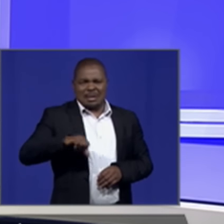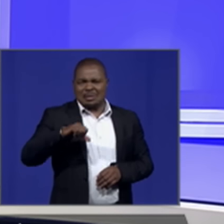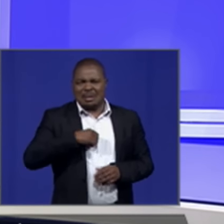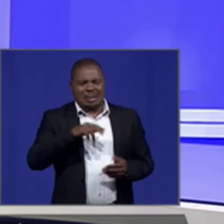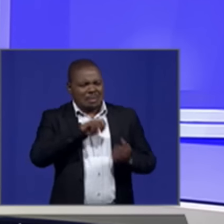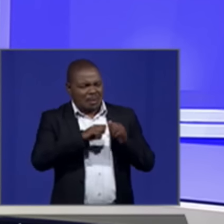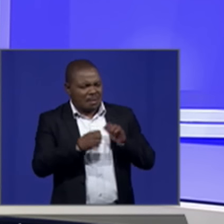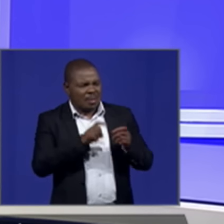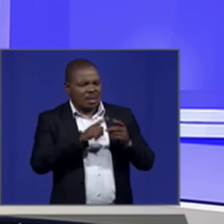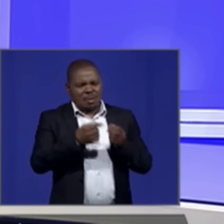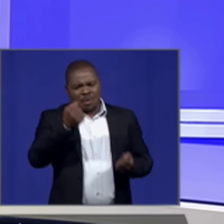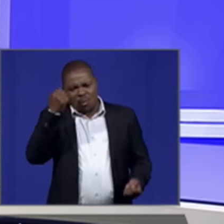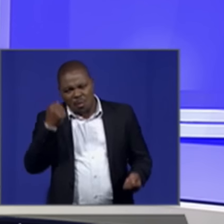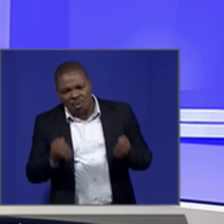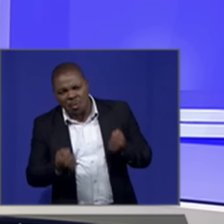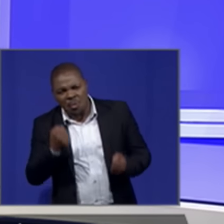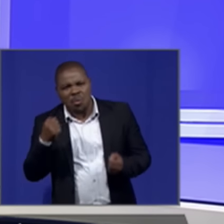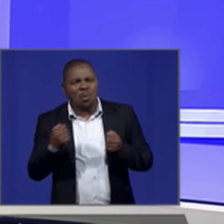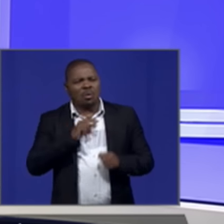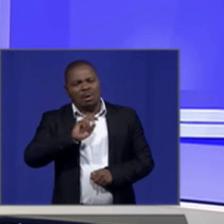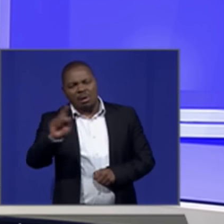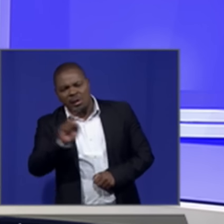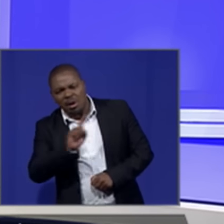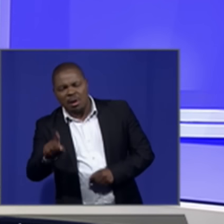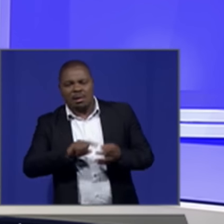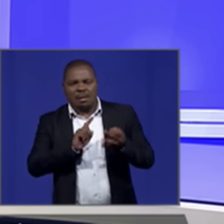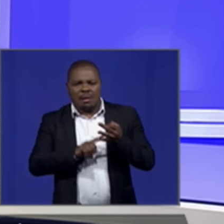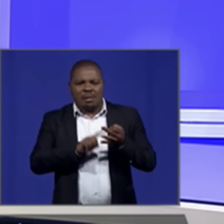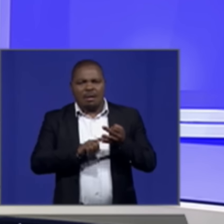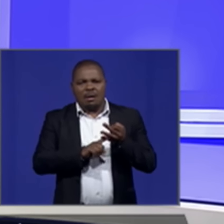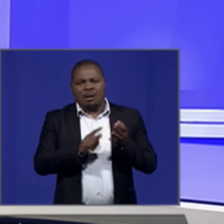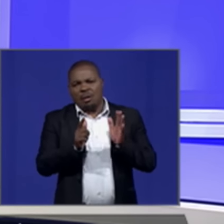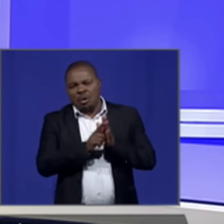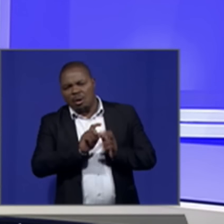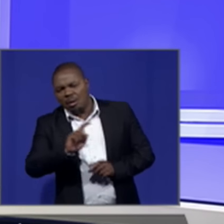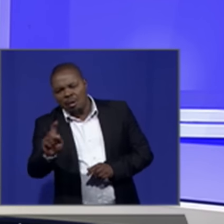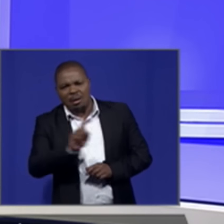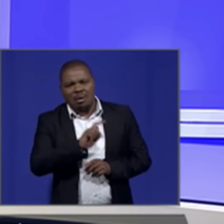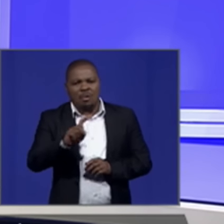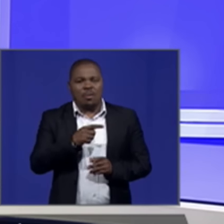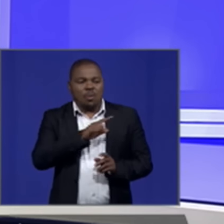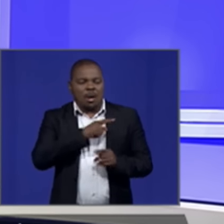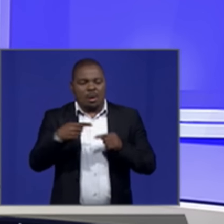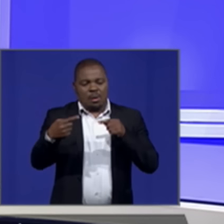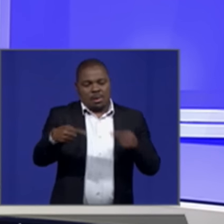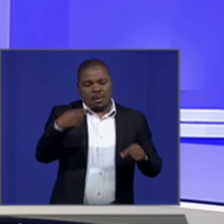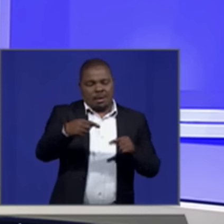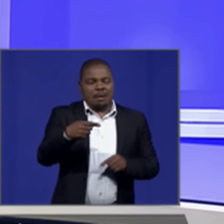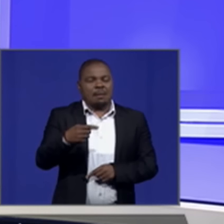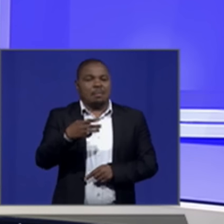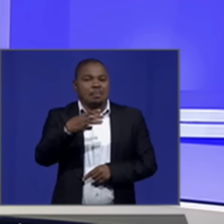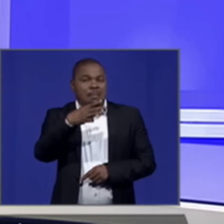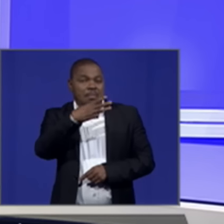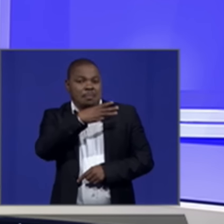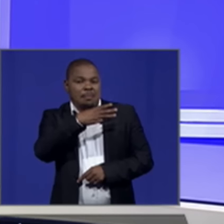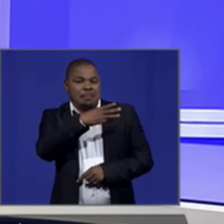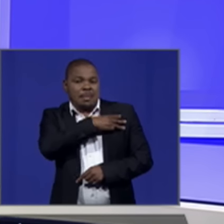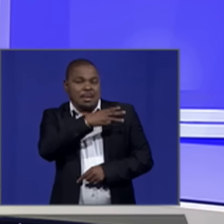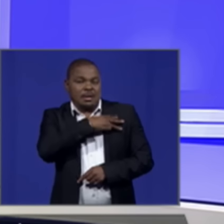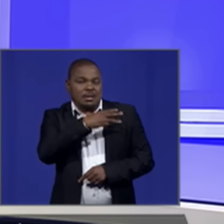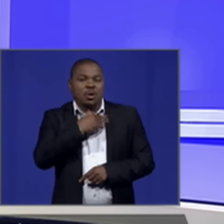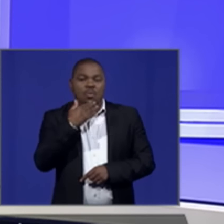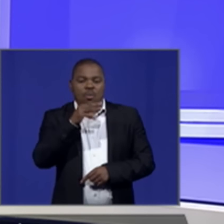tsa kgotlatshekelo ga mmogo le kgatosemolao e e iseng e konosediwe kgatlhanong le motsamaisi wa masepala Thabo Matlala yo latofadiwang